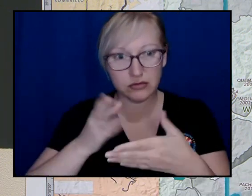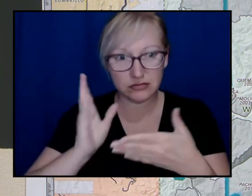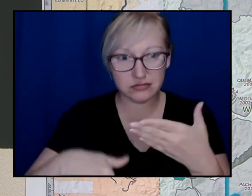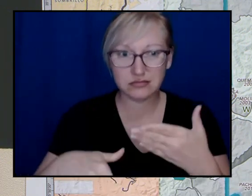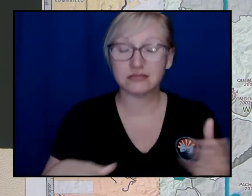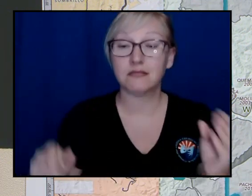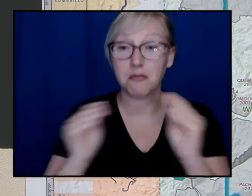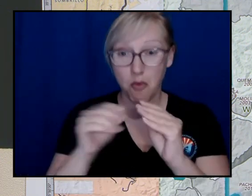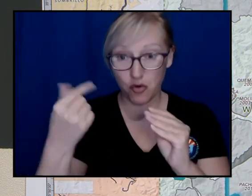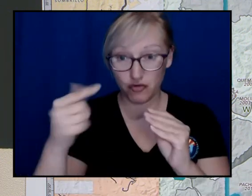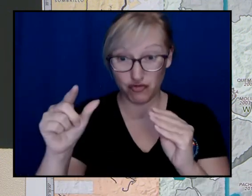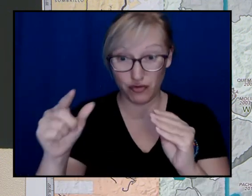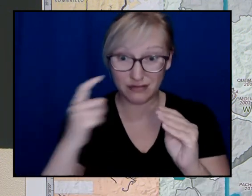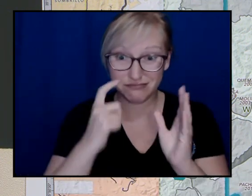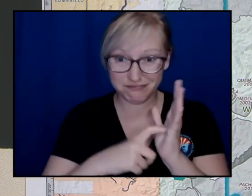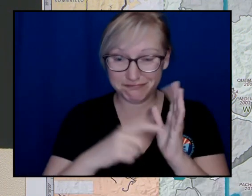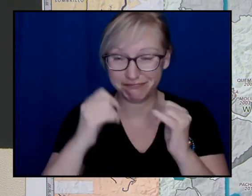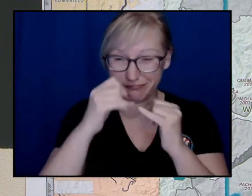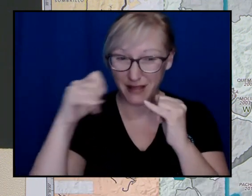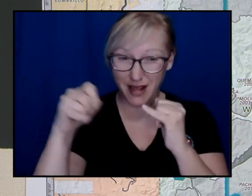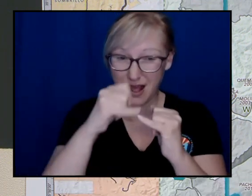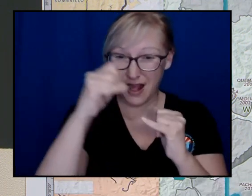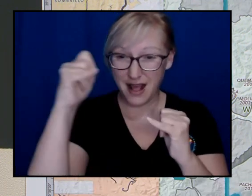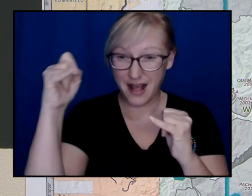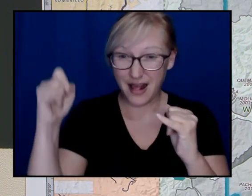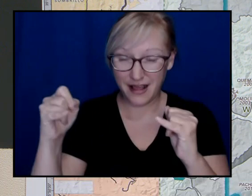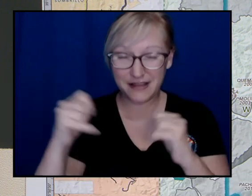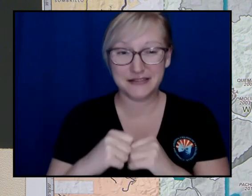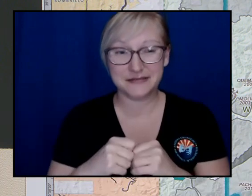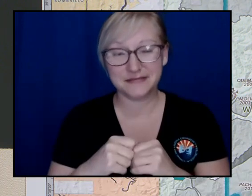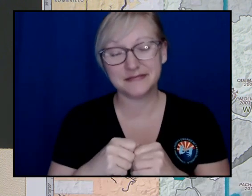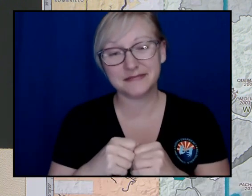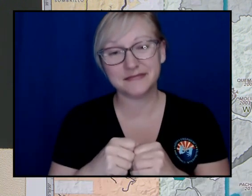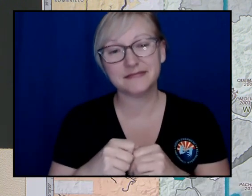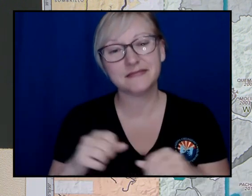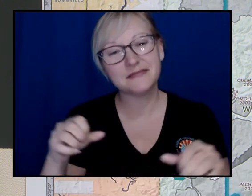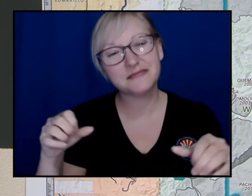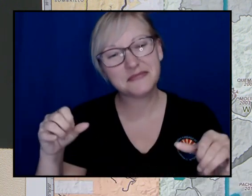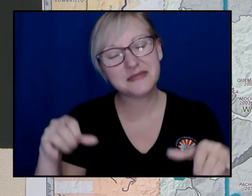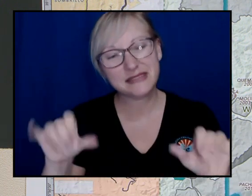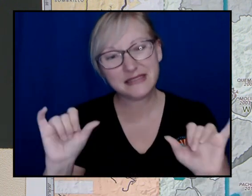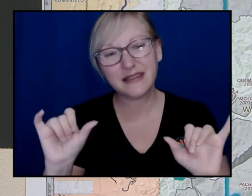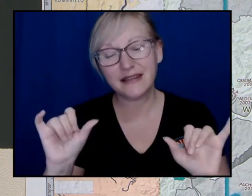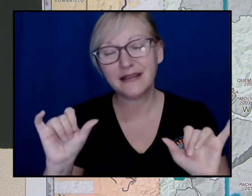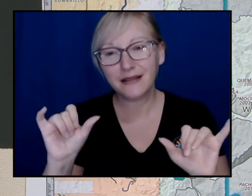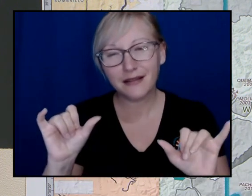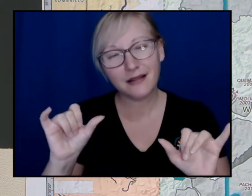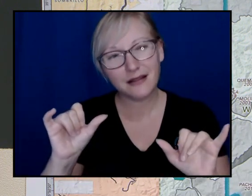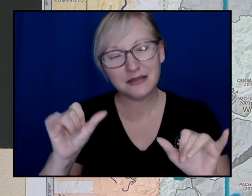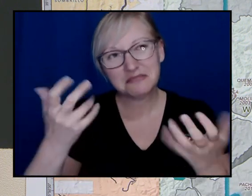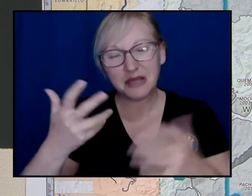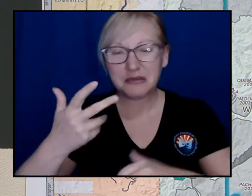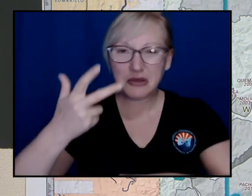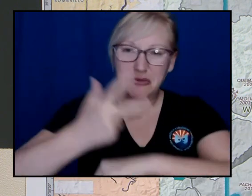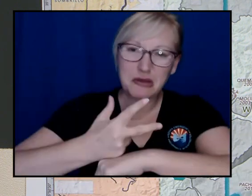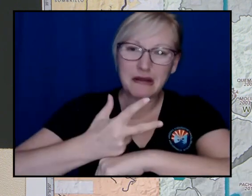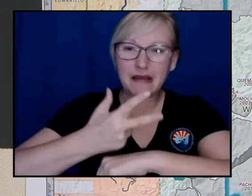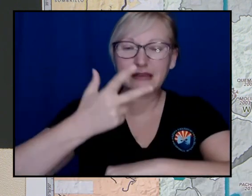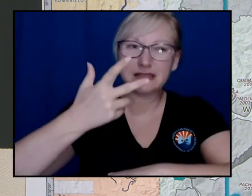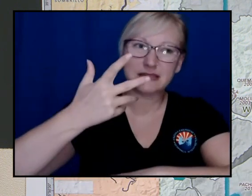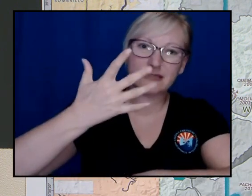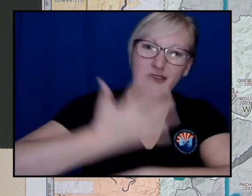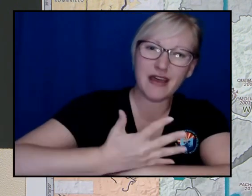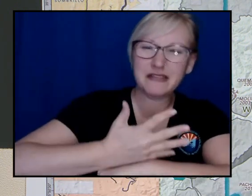map. Still another few days to a week in there of work, depending on weather. They've been working with